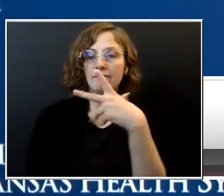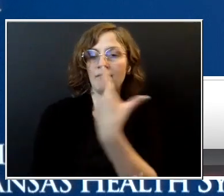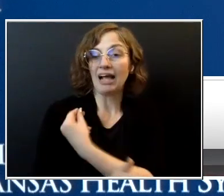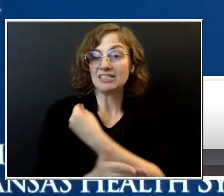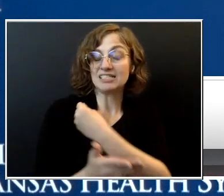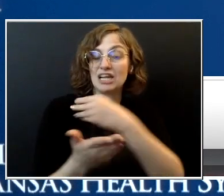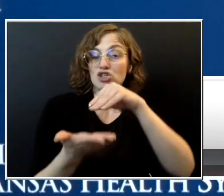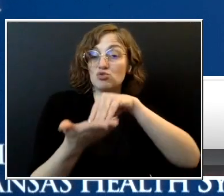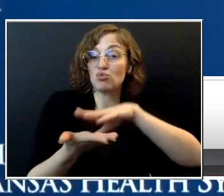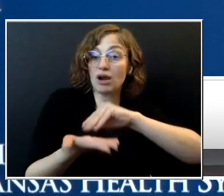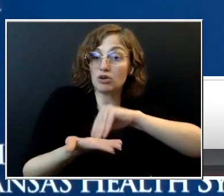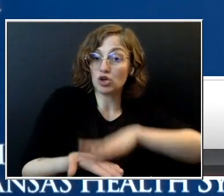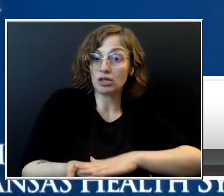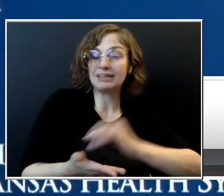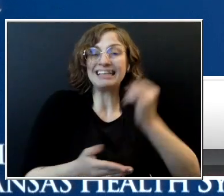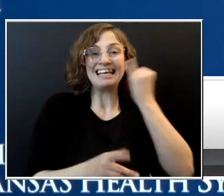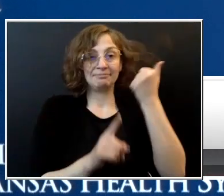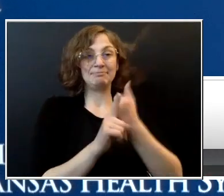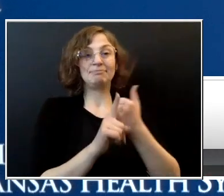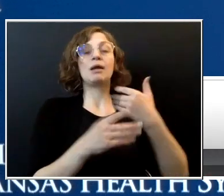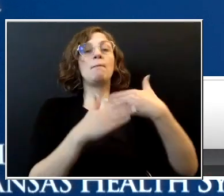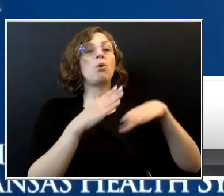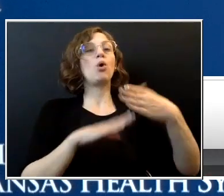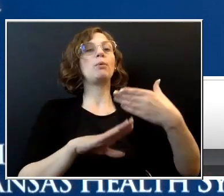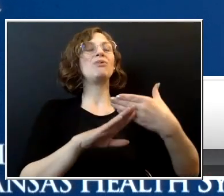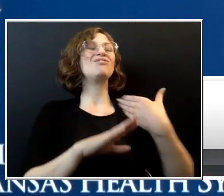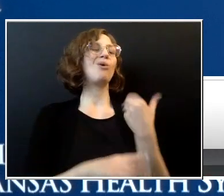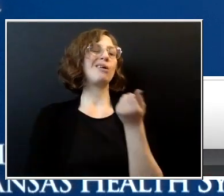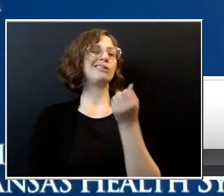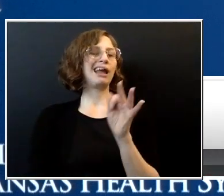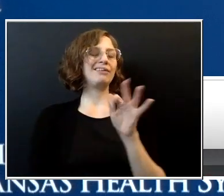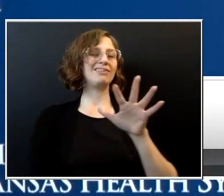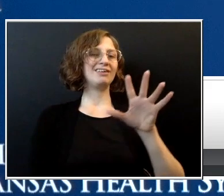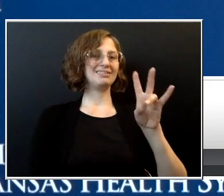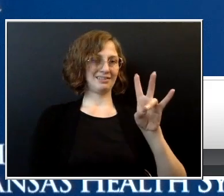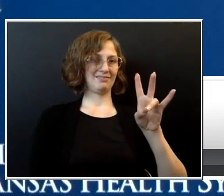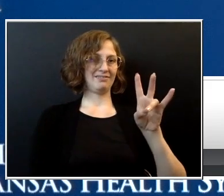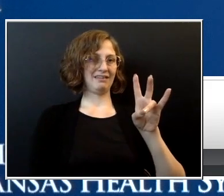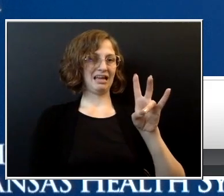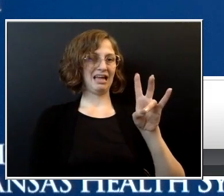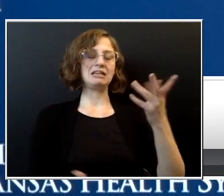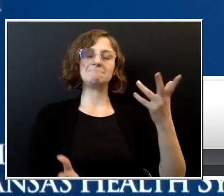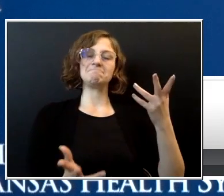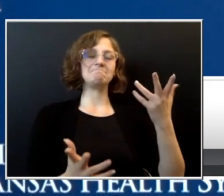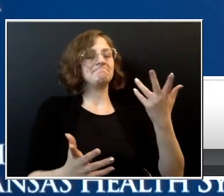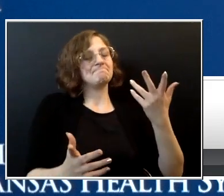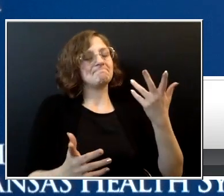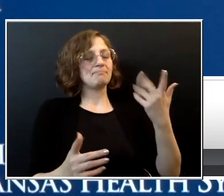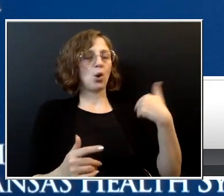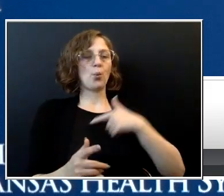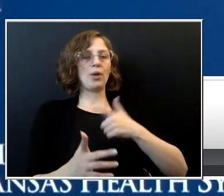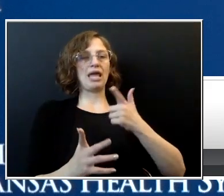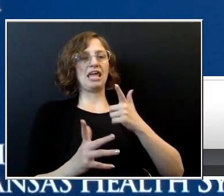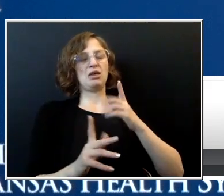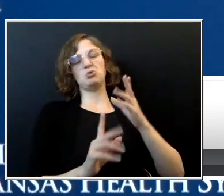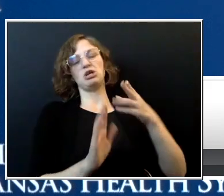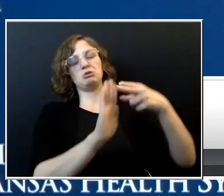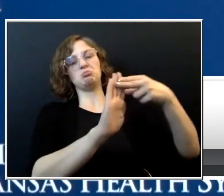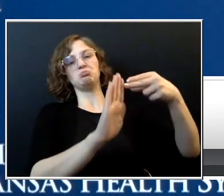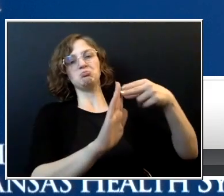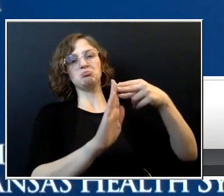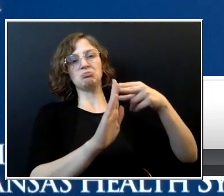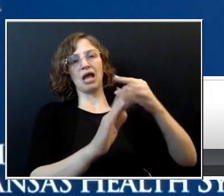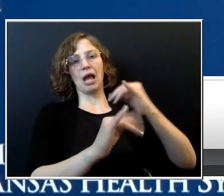born before 1957, you are considered immune. Again, before 1957, that was when most everybody was